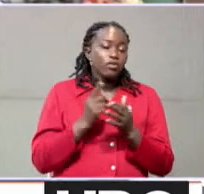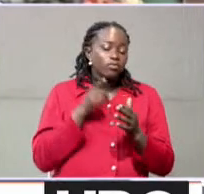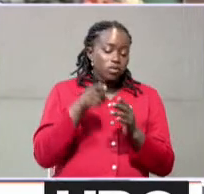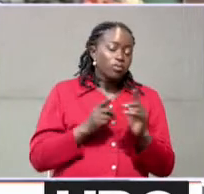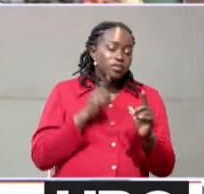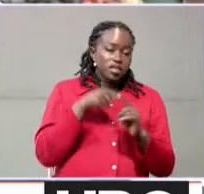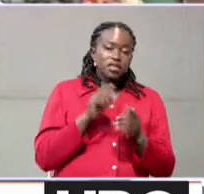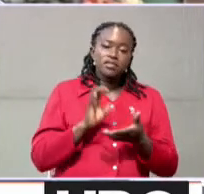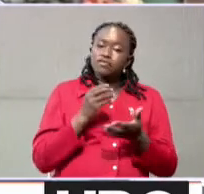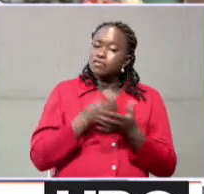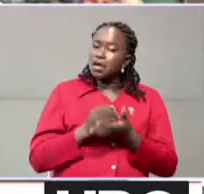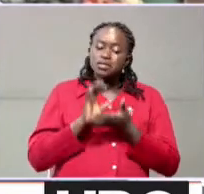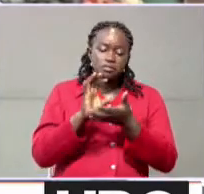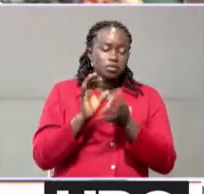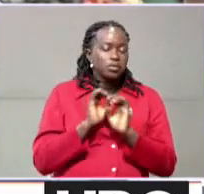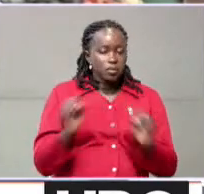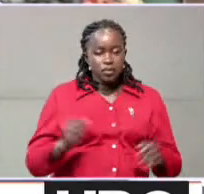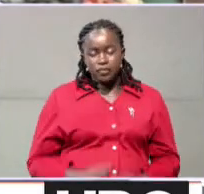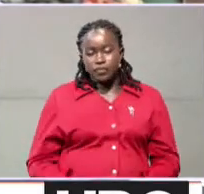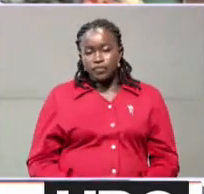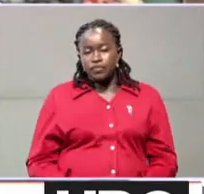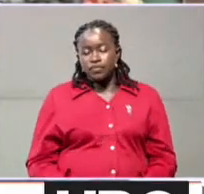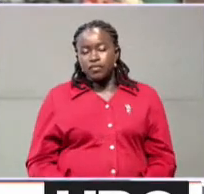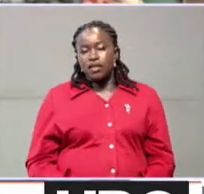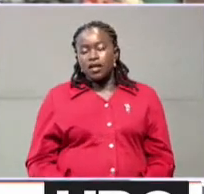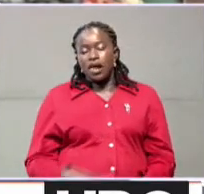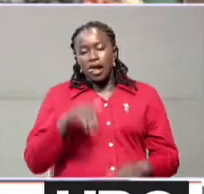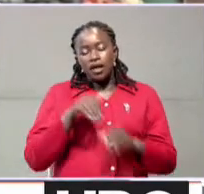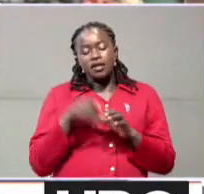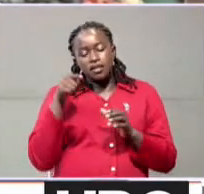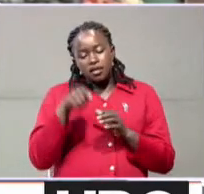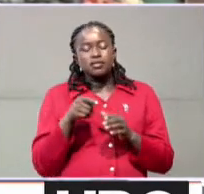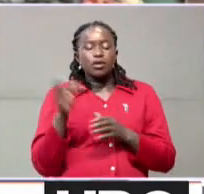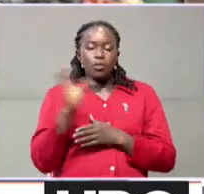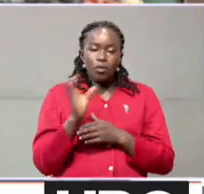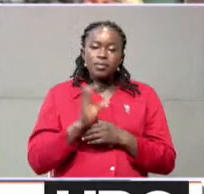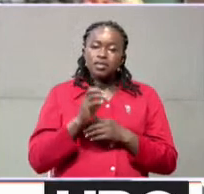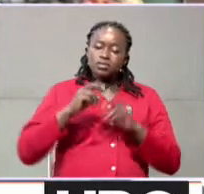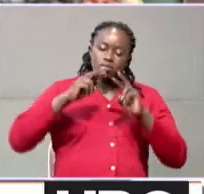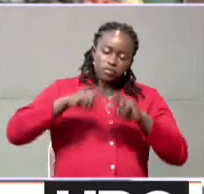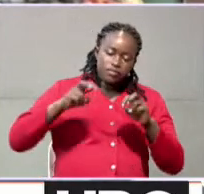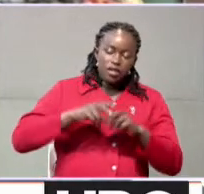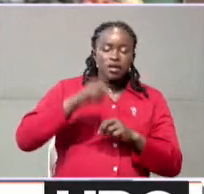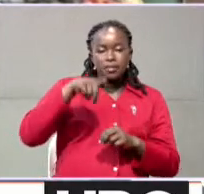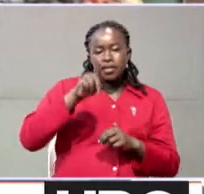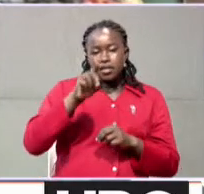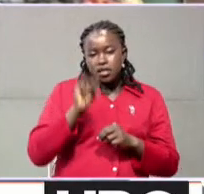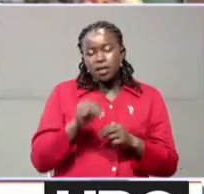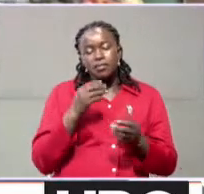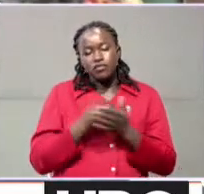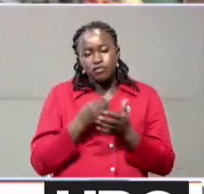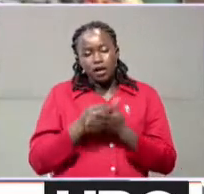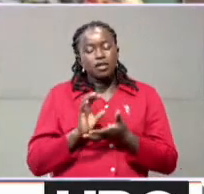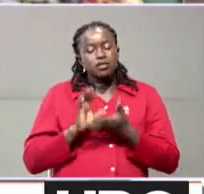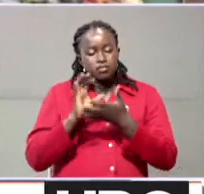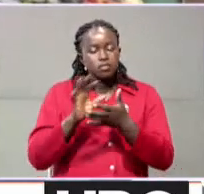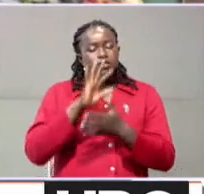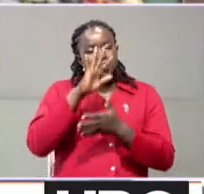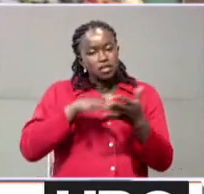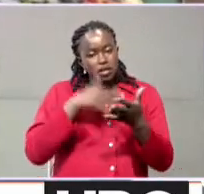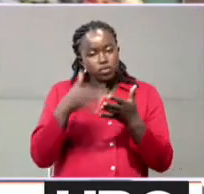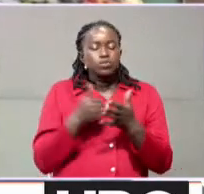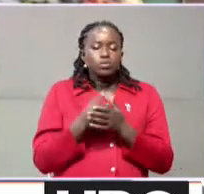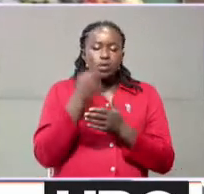been released in his in this the committee was to inquire into the pdm funds disbursement schedule to